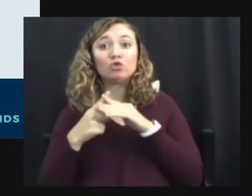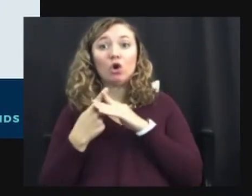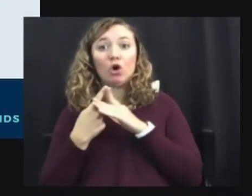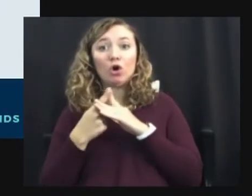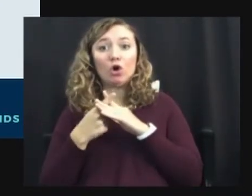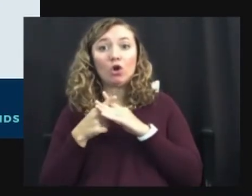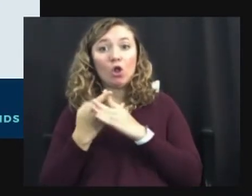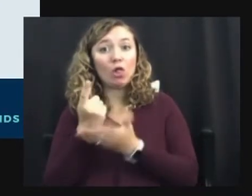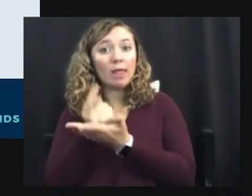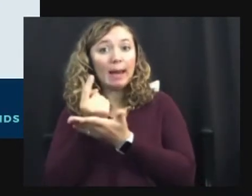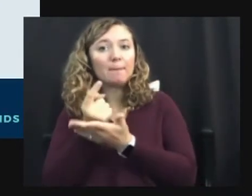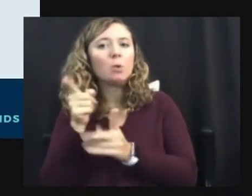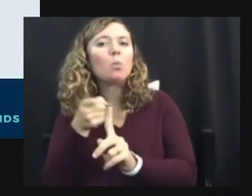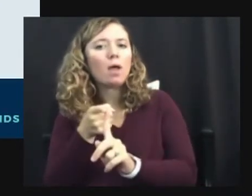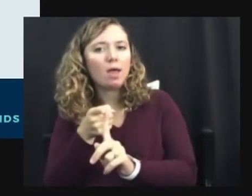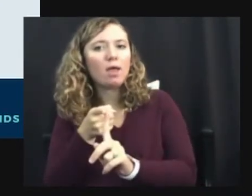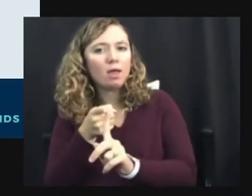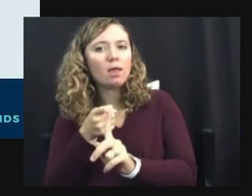therapies